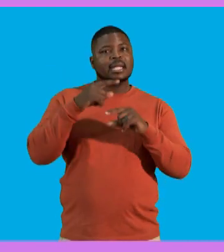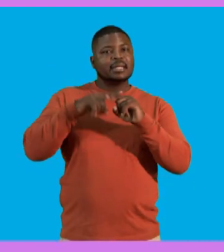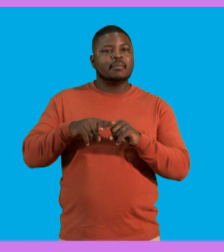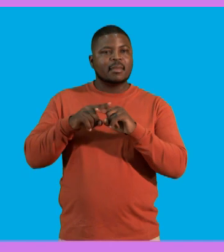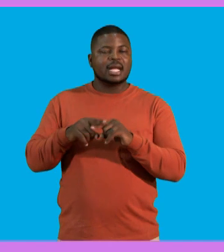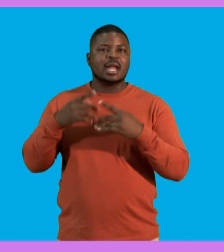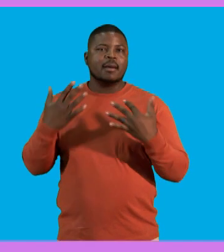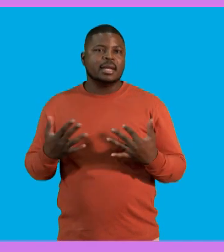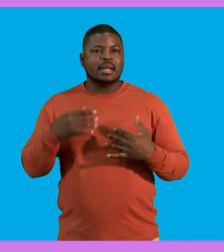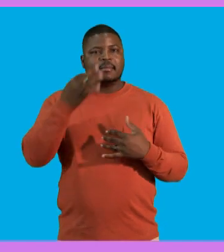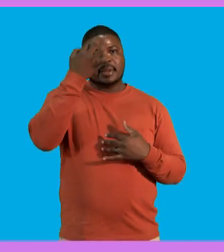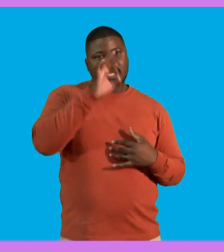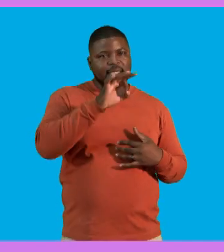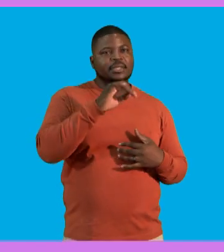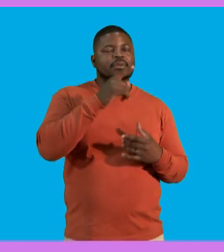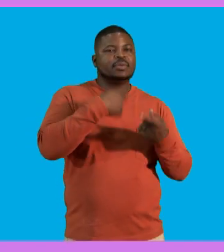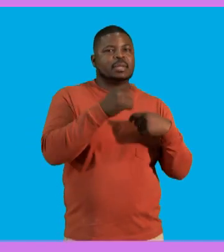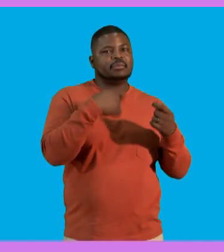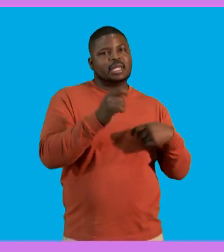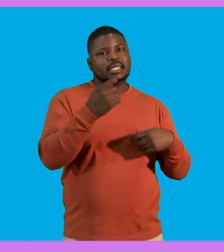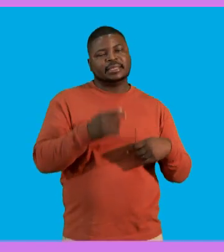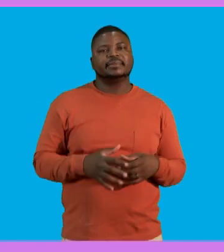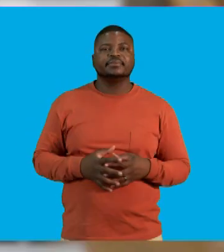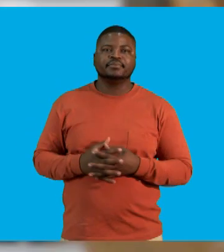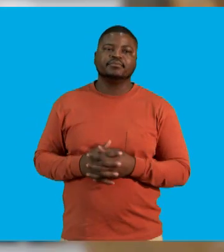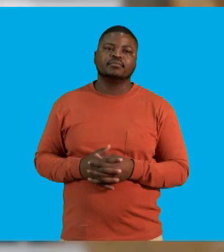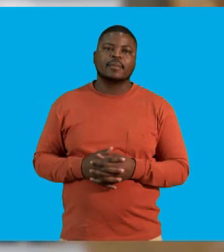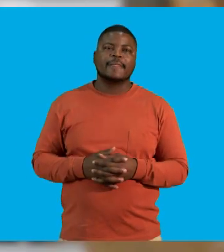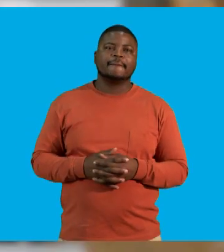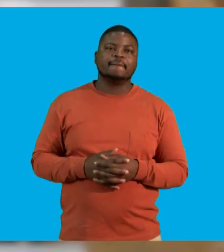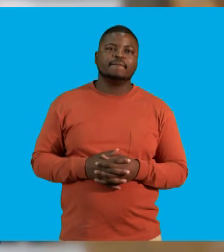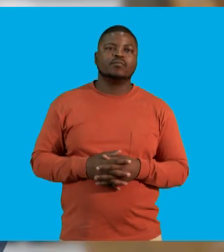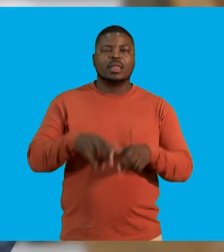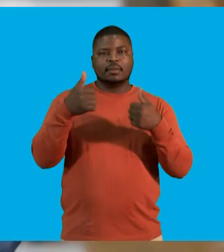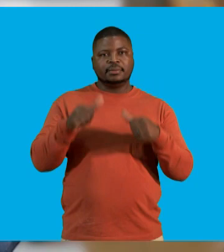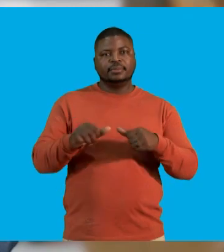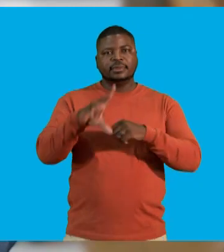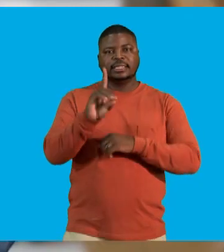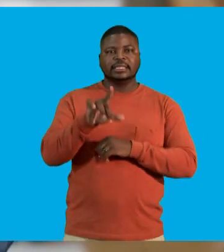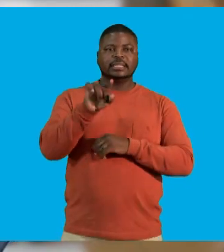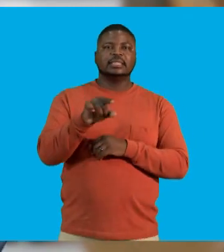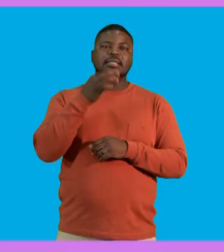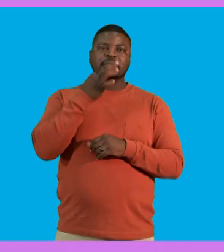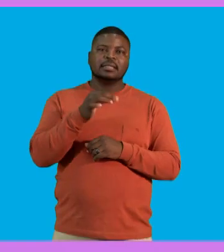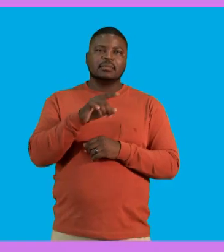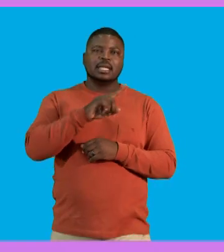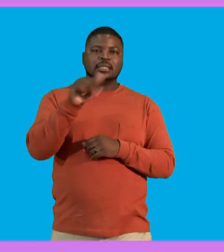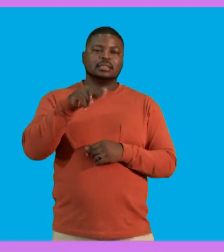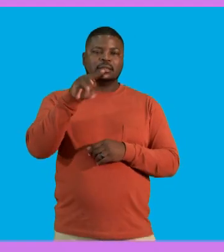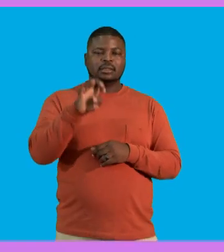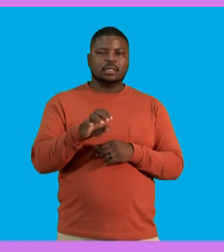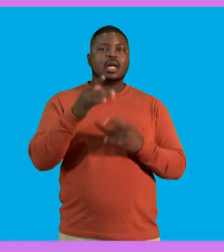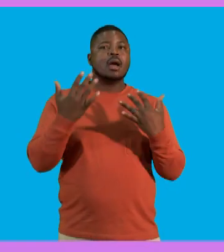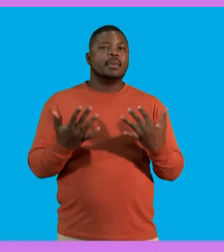on how many minutes that you have spent. Then D says, how much